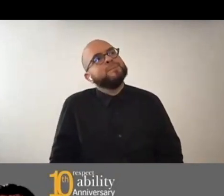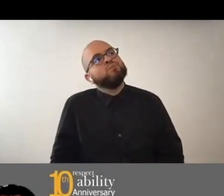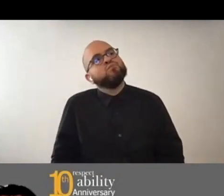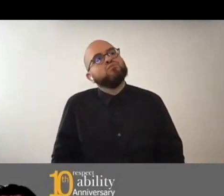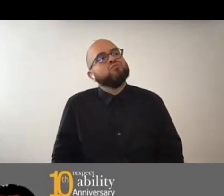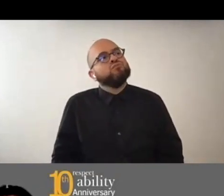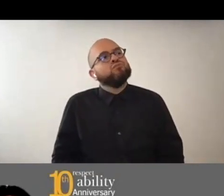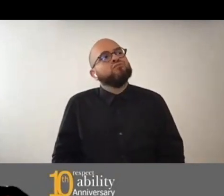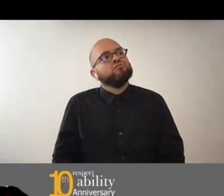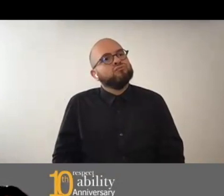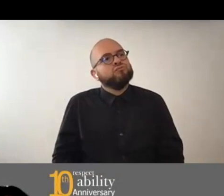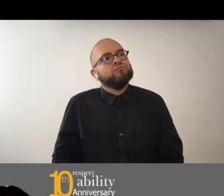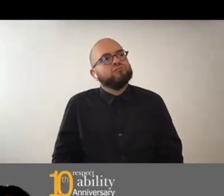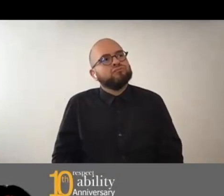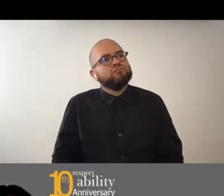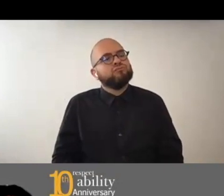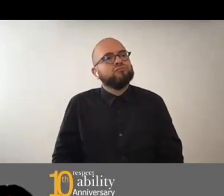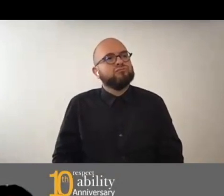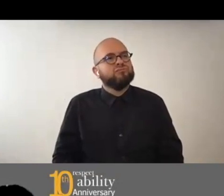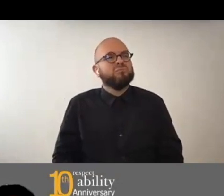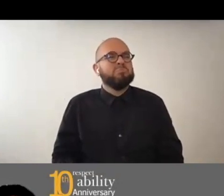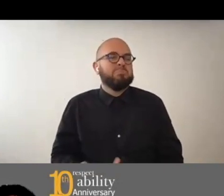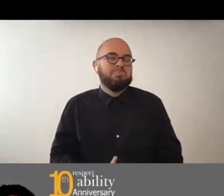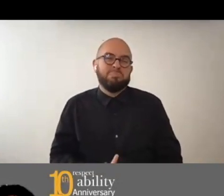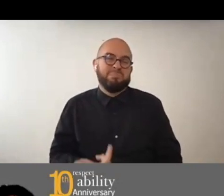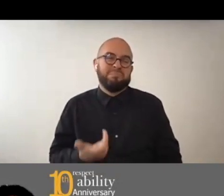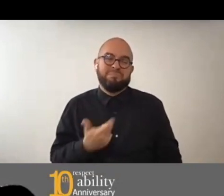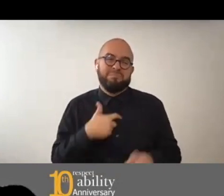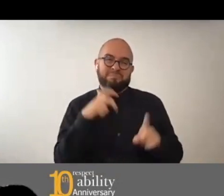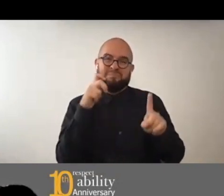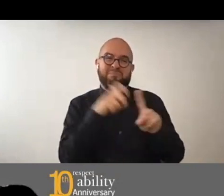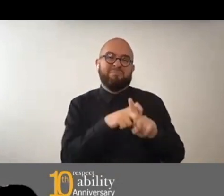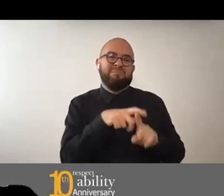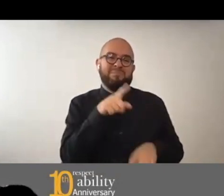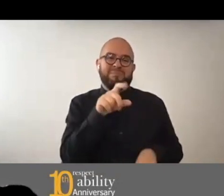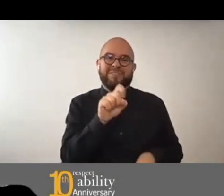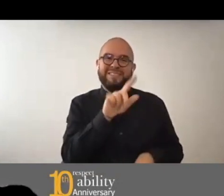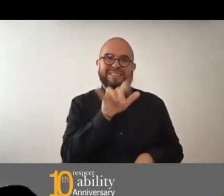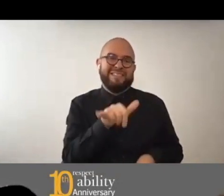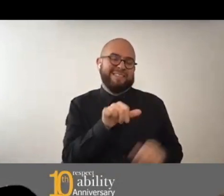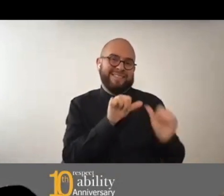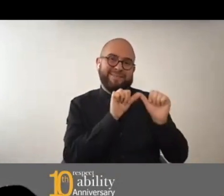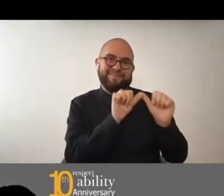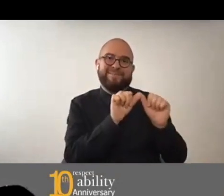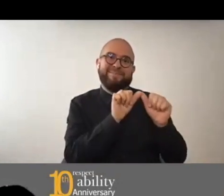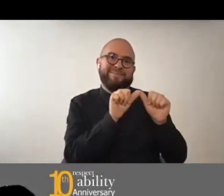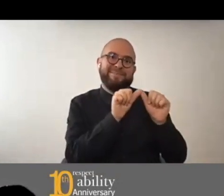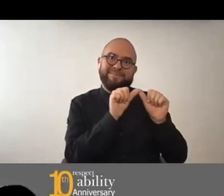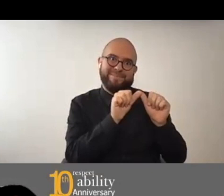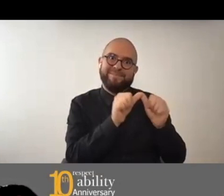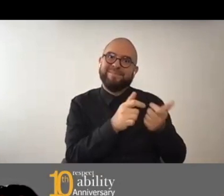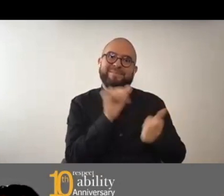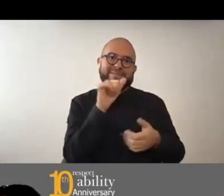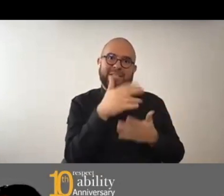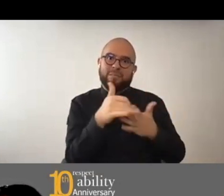would echo Stacy's advice about persistence. It's incredibly important, and that's certainly part of my